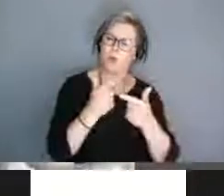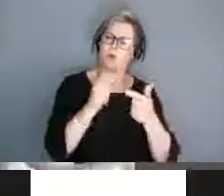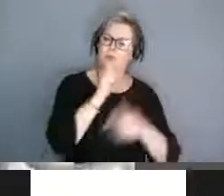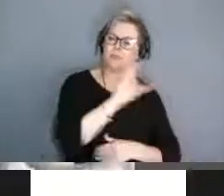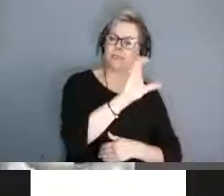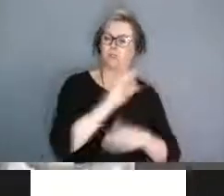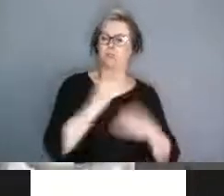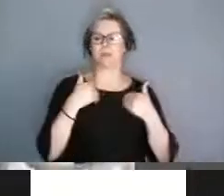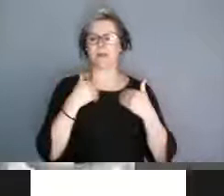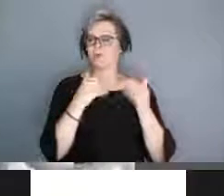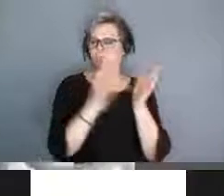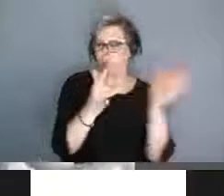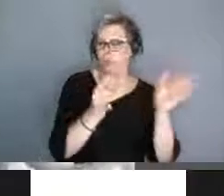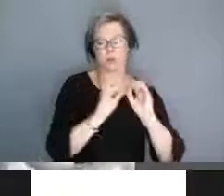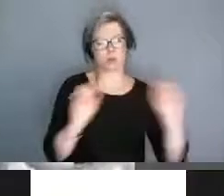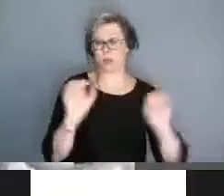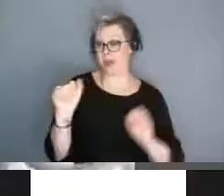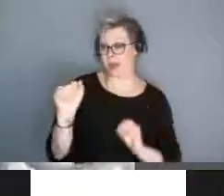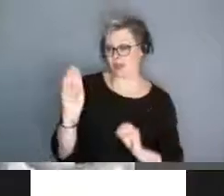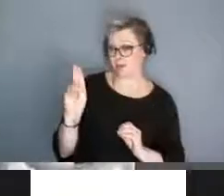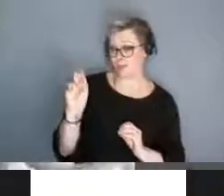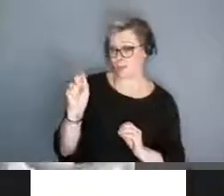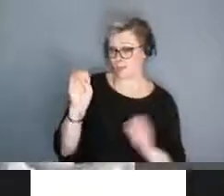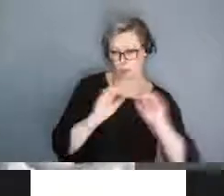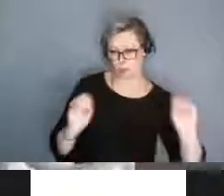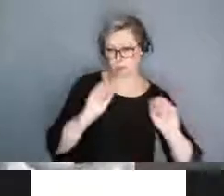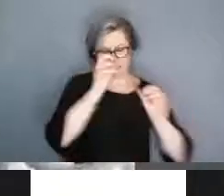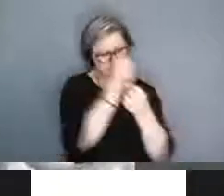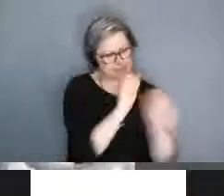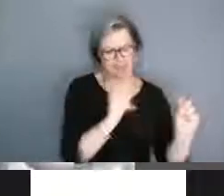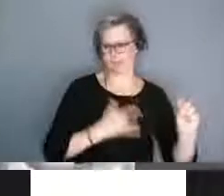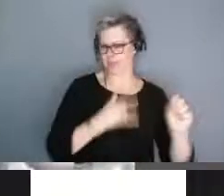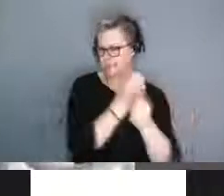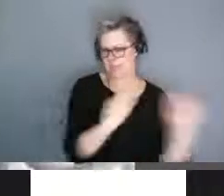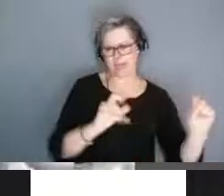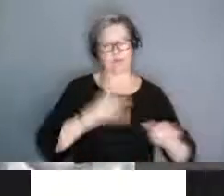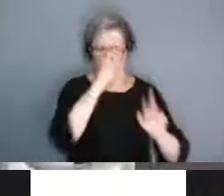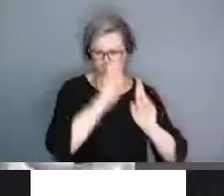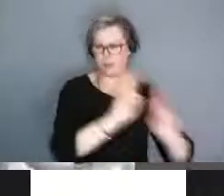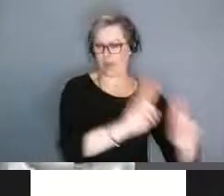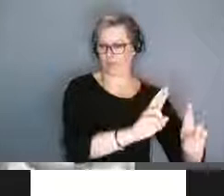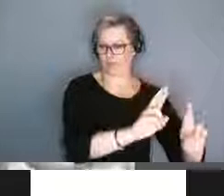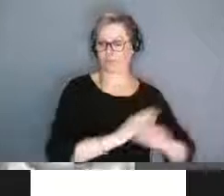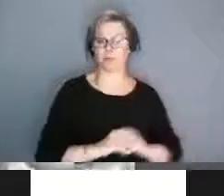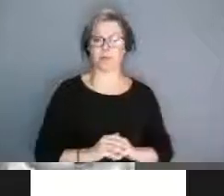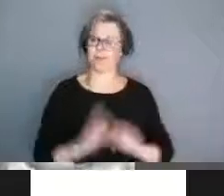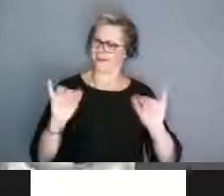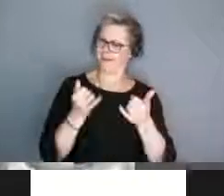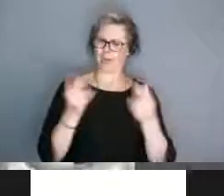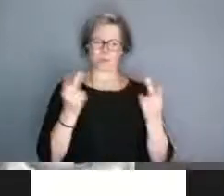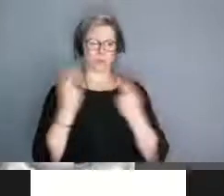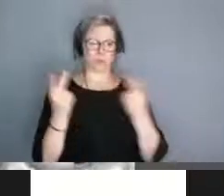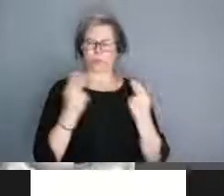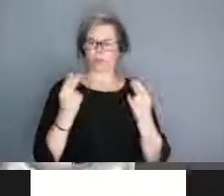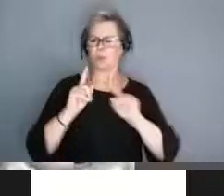strong voice, feel safe and respected. And we do that through many pillars of our strategy that we